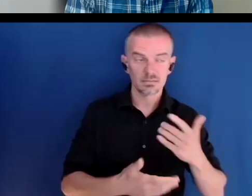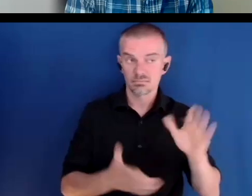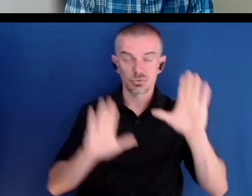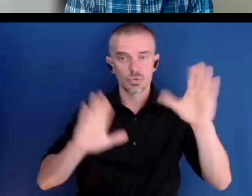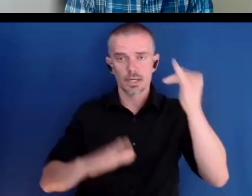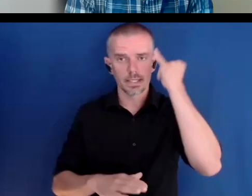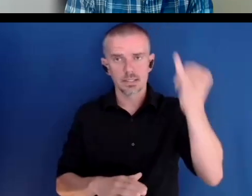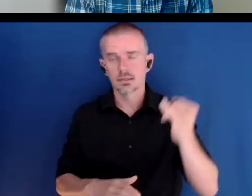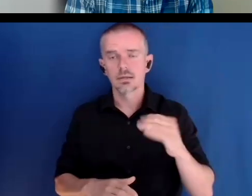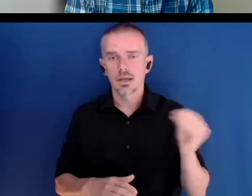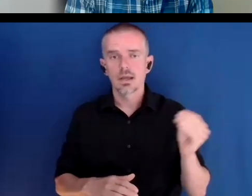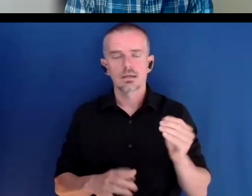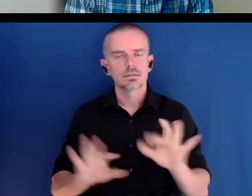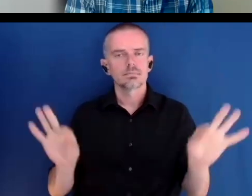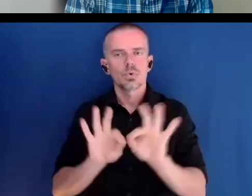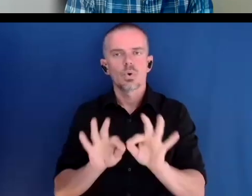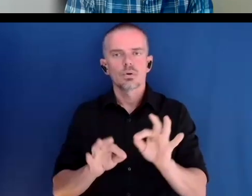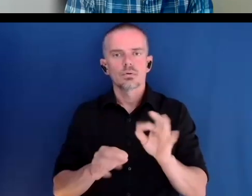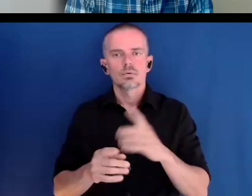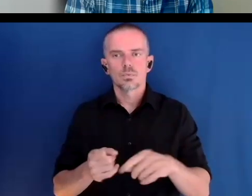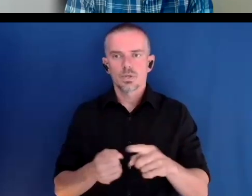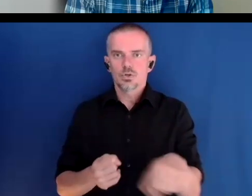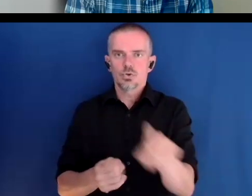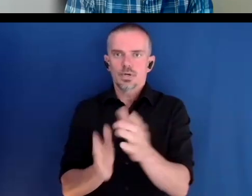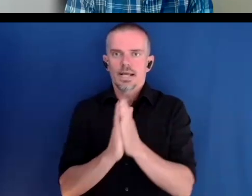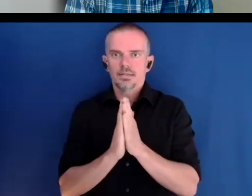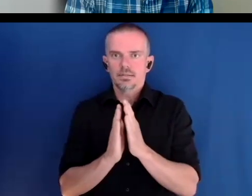And it really does matter when you're the ones asking for that.